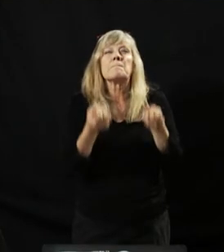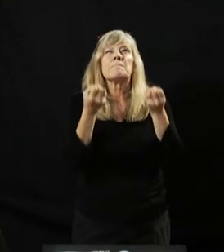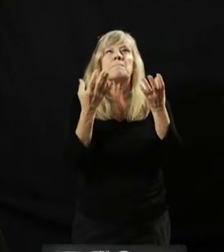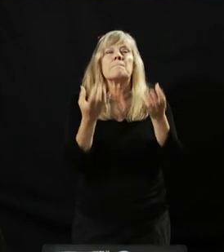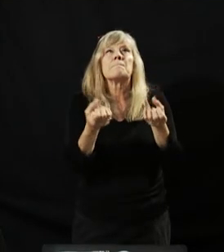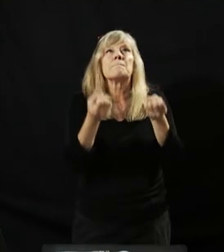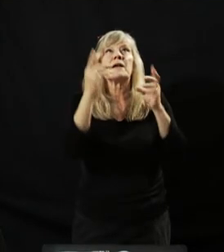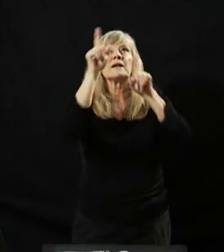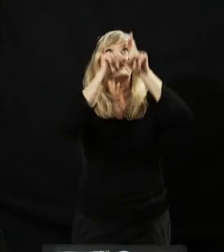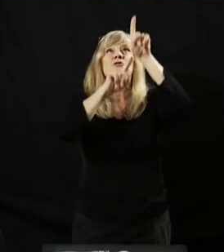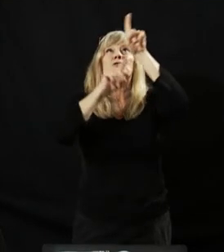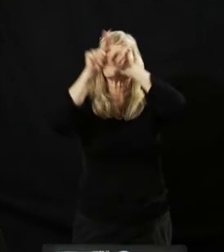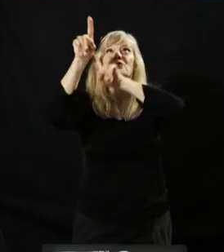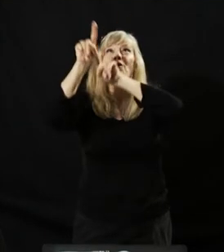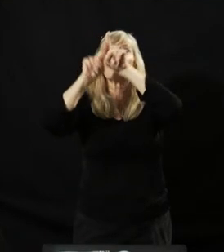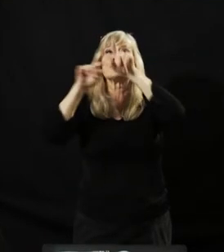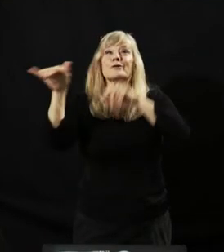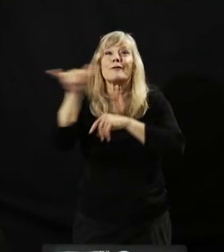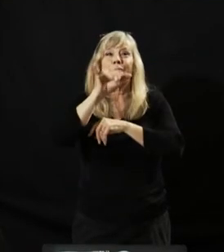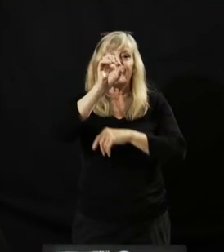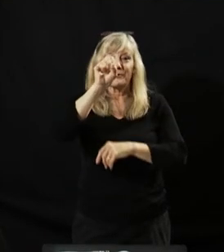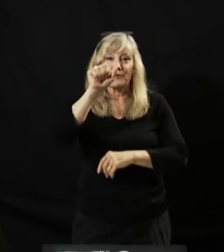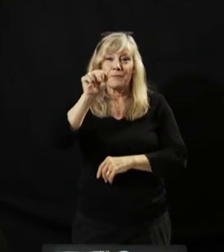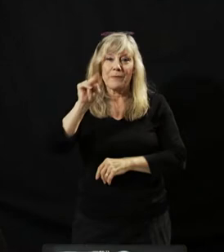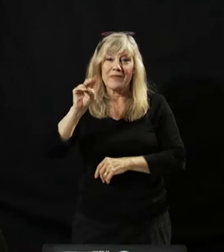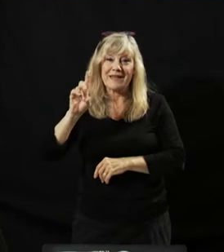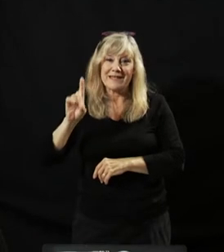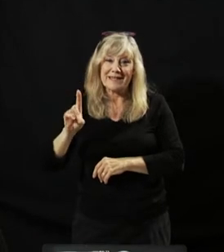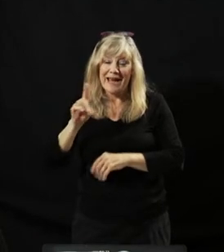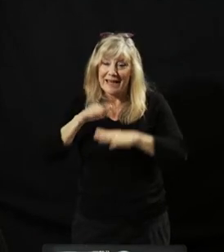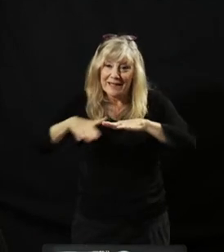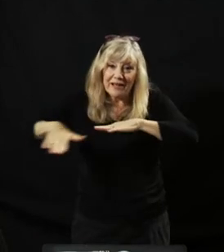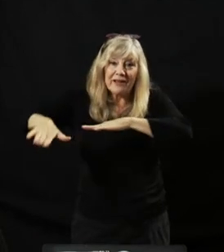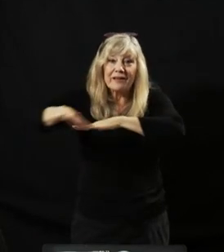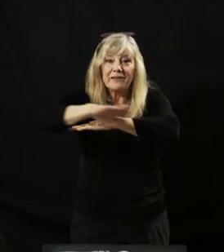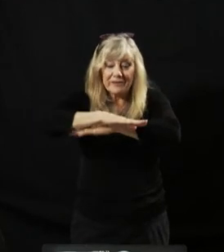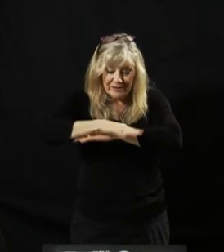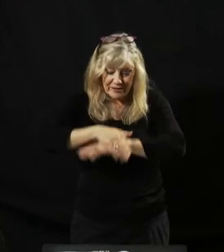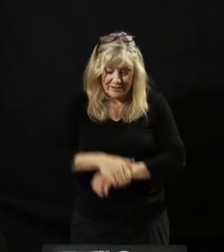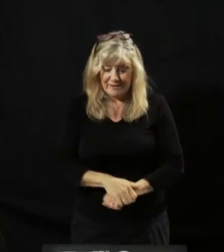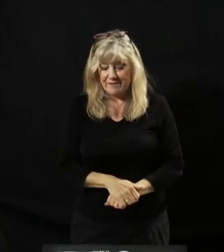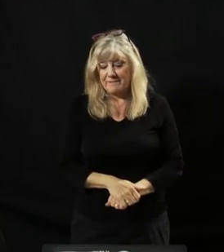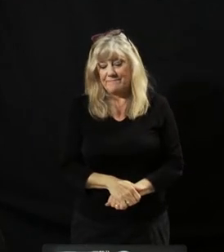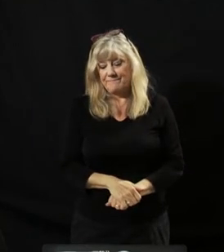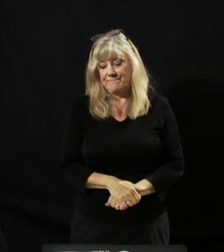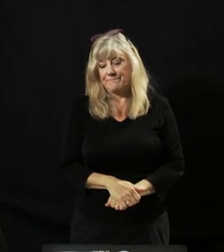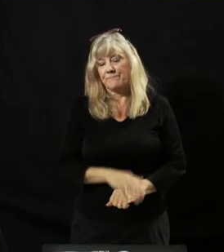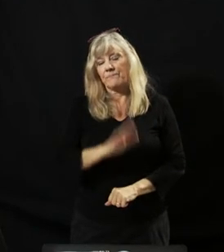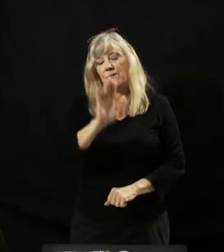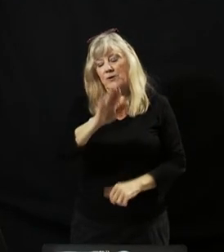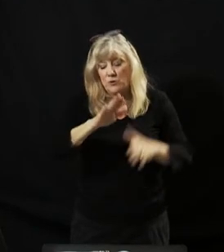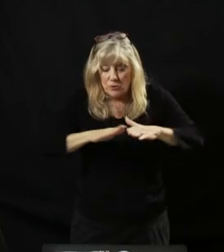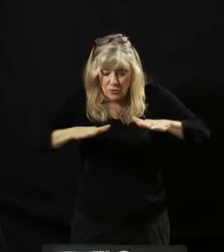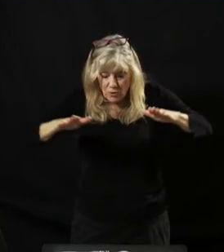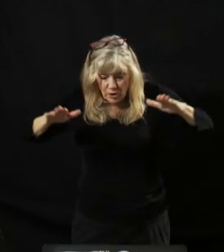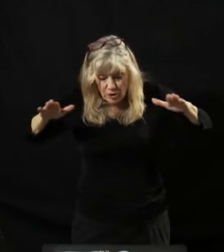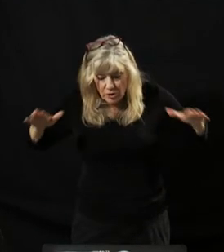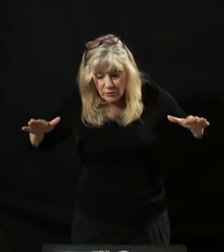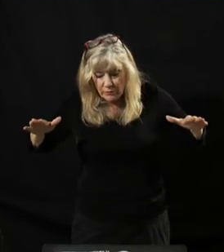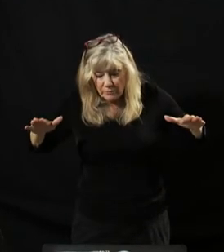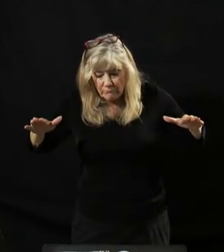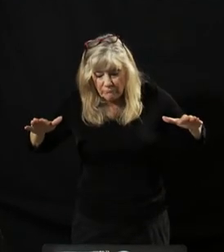stars of the sky and the sands of the seashore. Your descendants shall